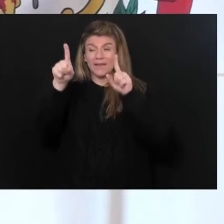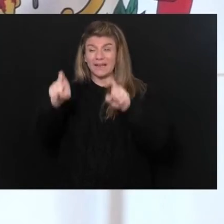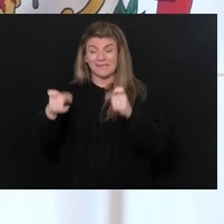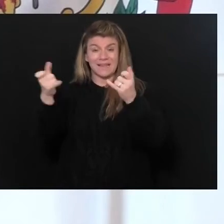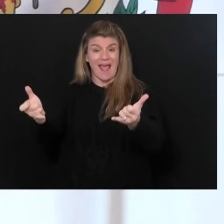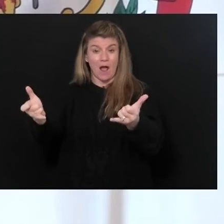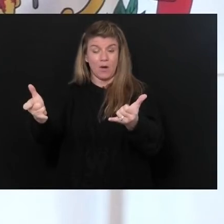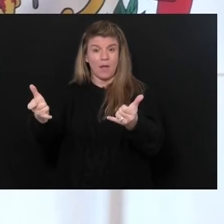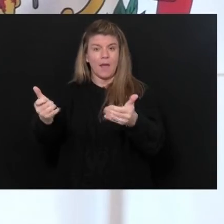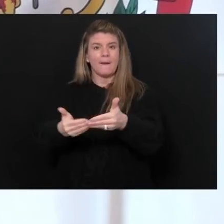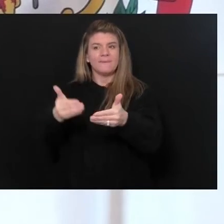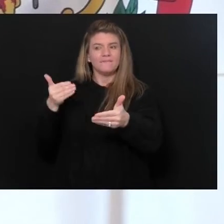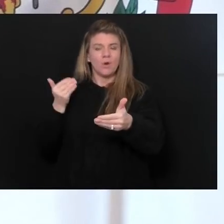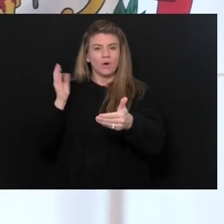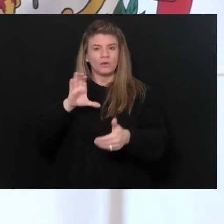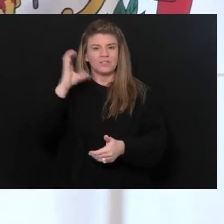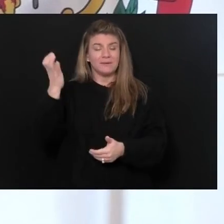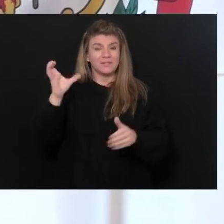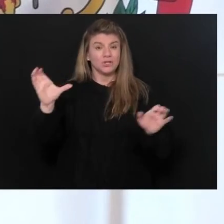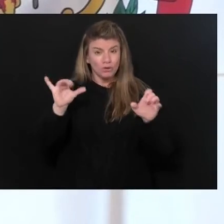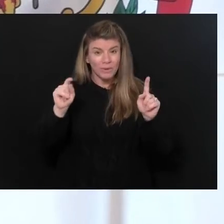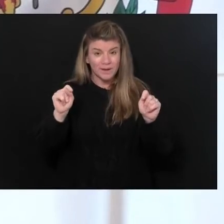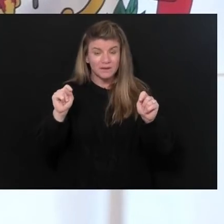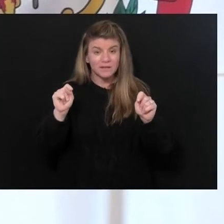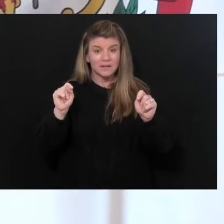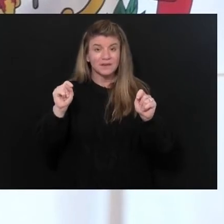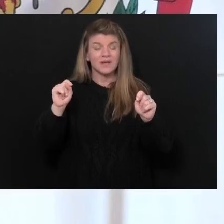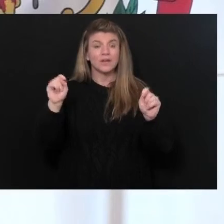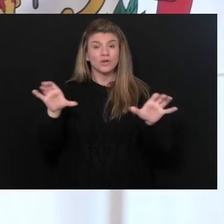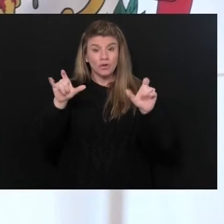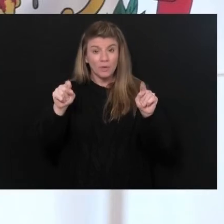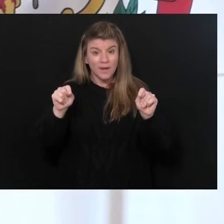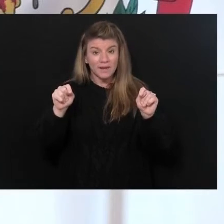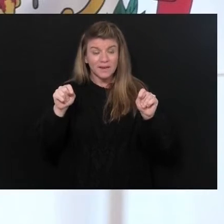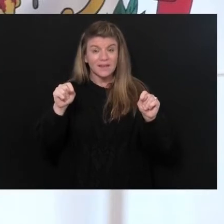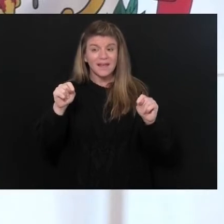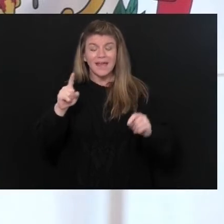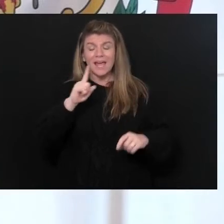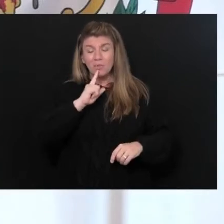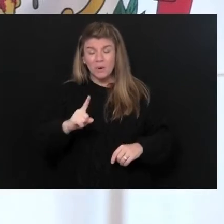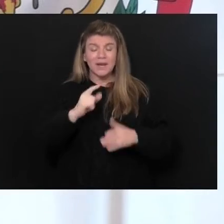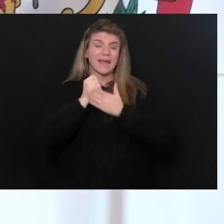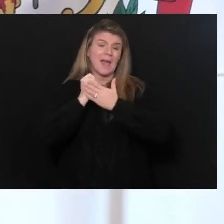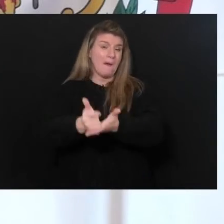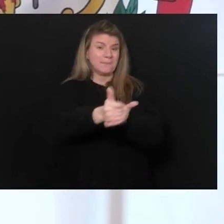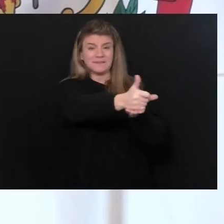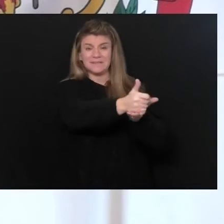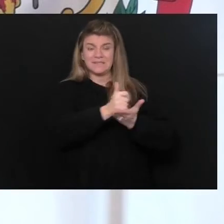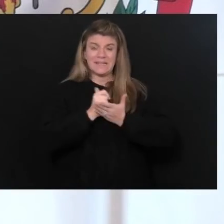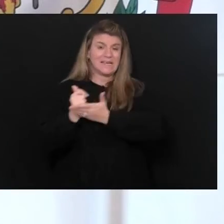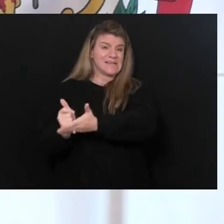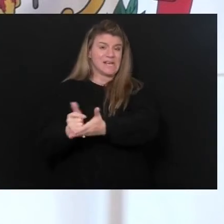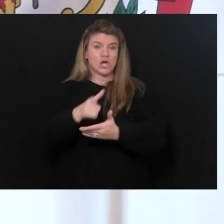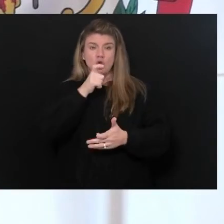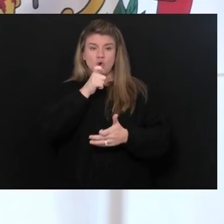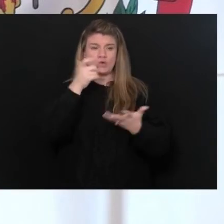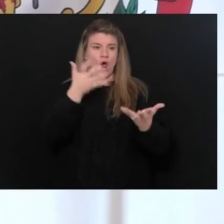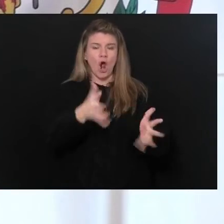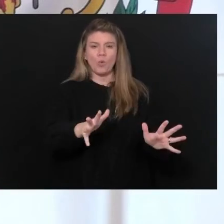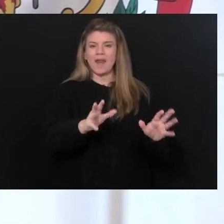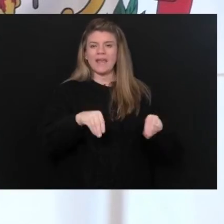now and everything before Christmas and all that, do it. Do it, because it does help those that have given us so